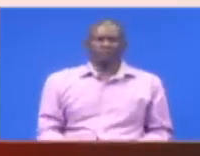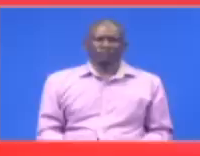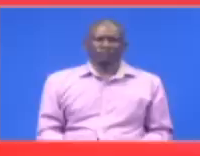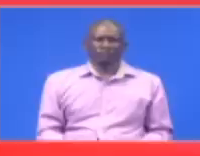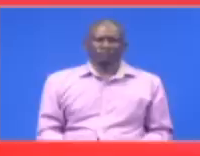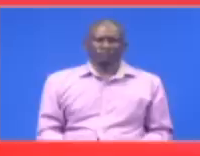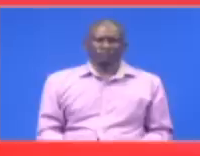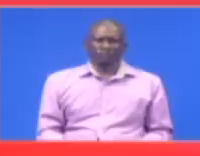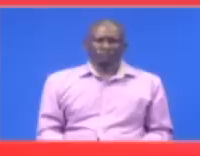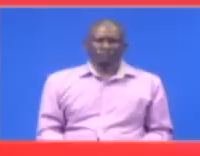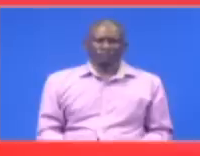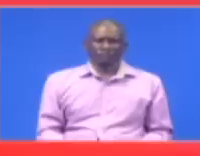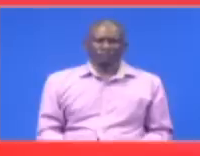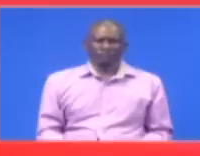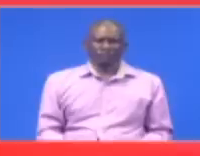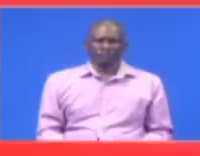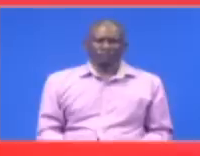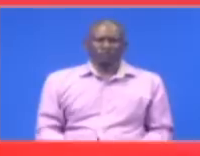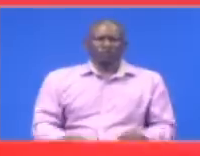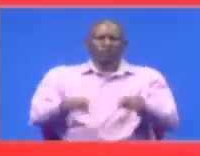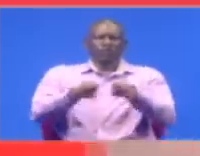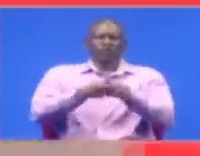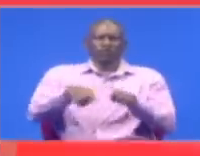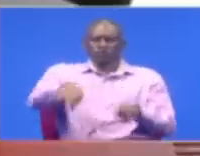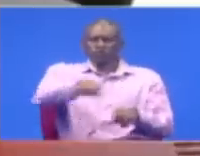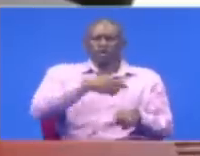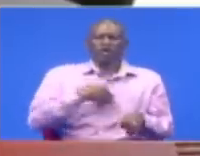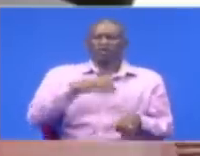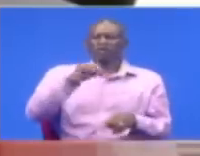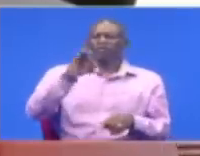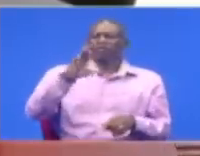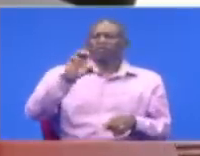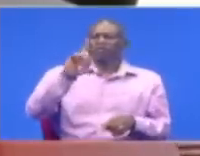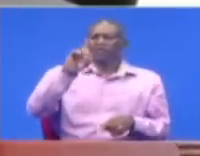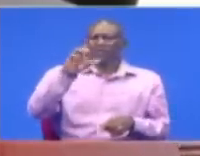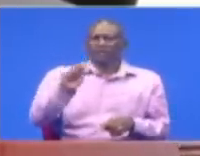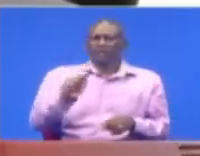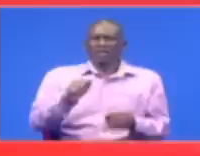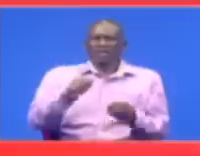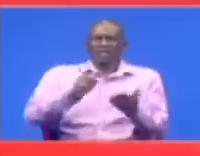CRJ. And we also have Frida Mukaya, who is a registrar of JSC,